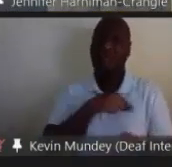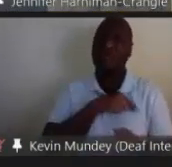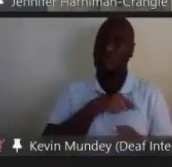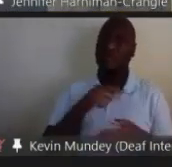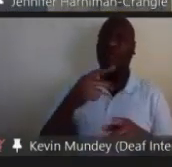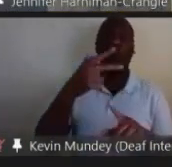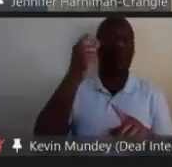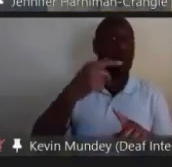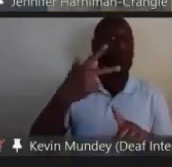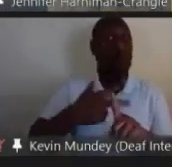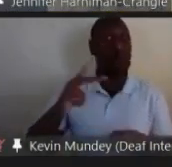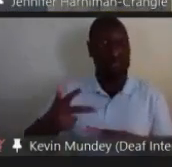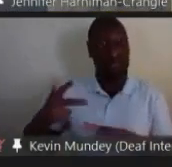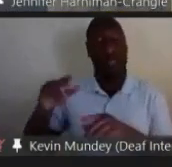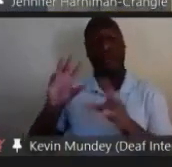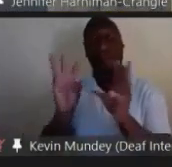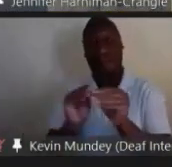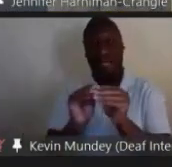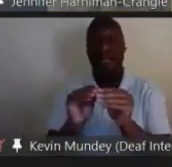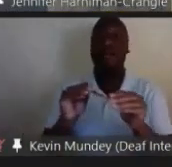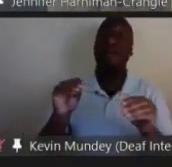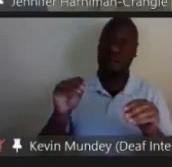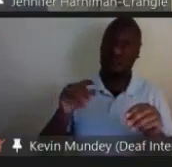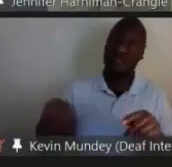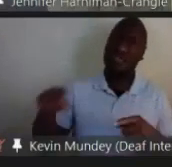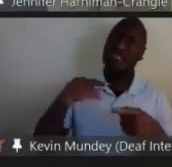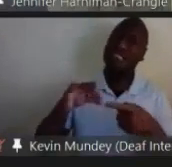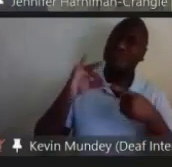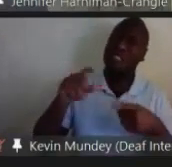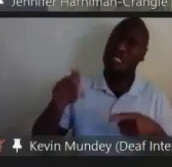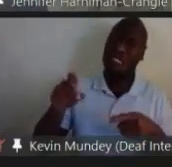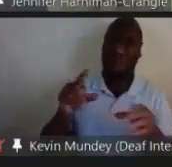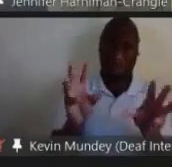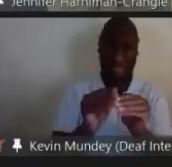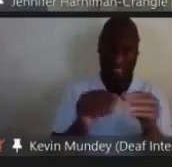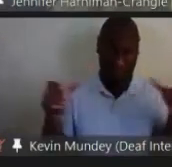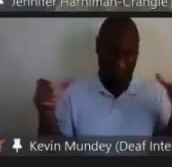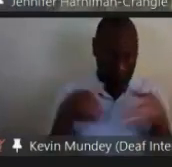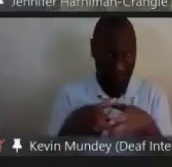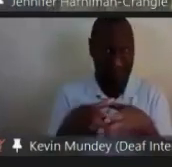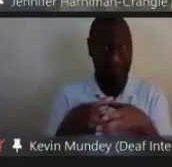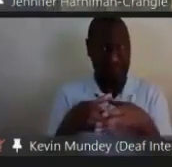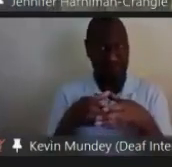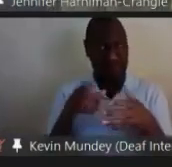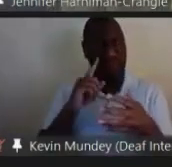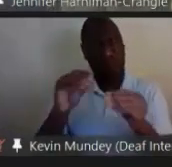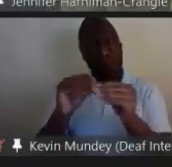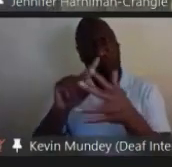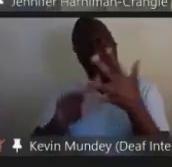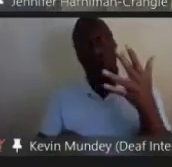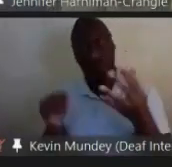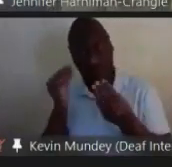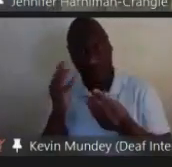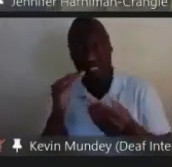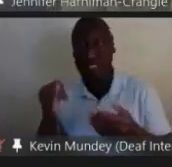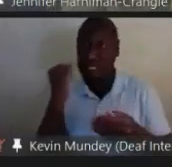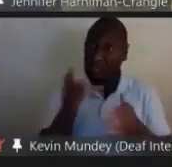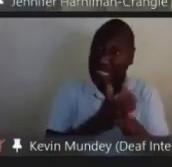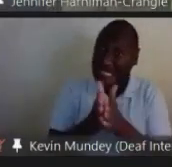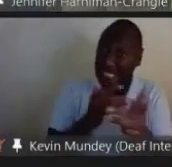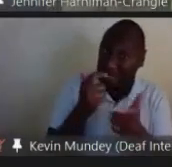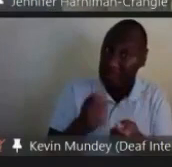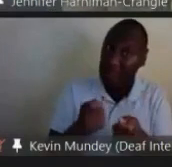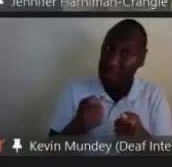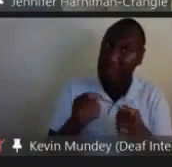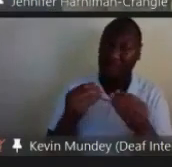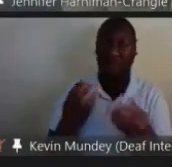meetings such as special needs unit meetings, to name a few. If you're interested in having us provide services, please